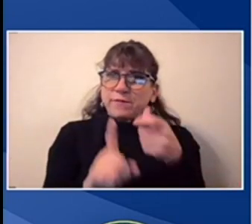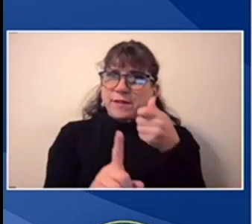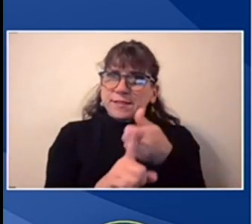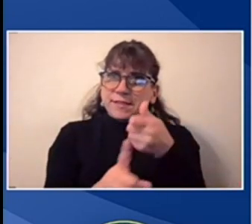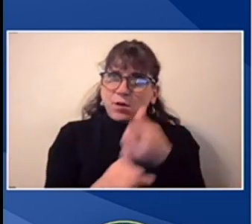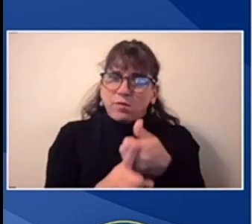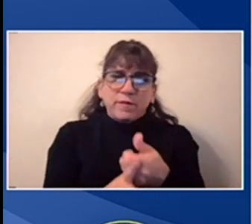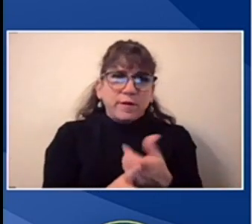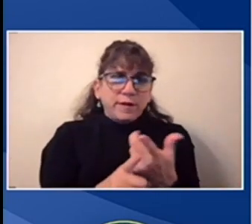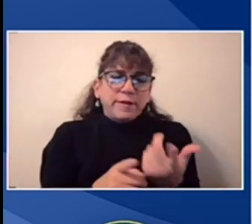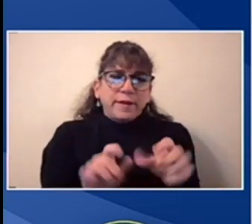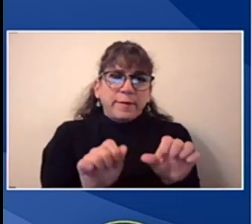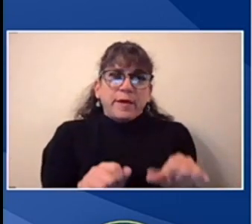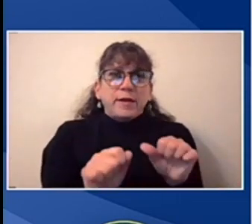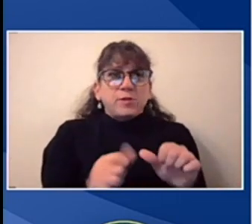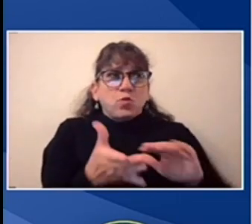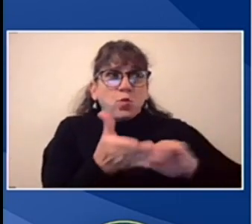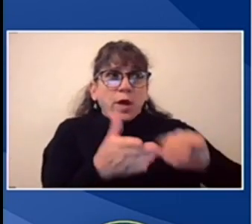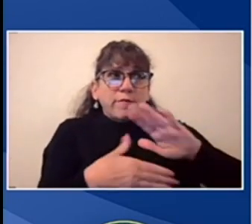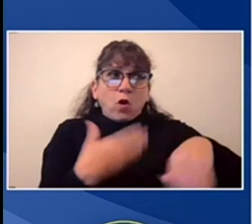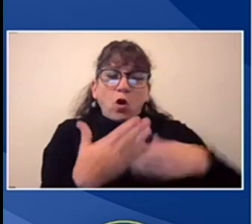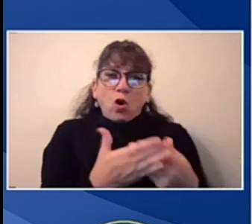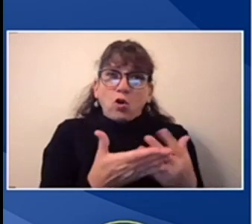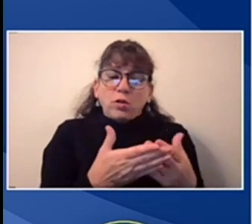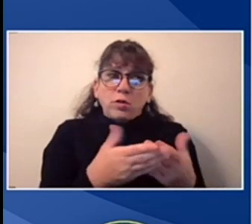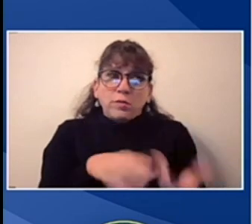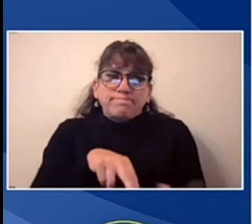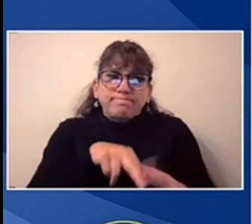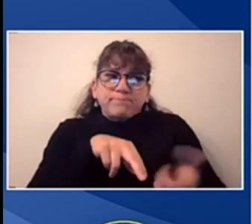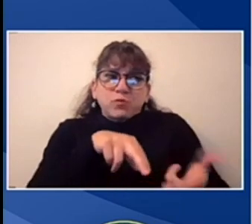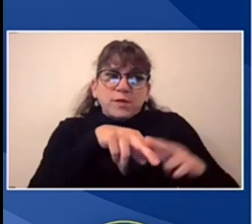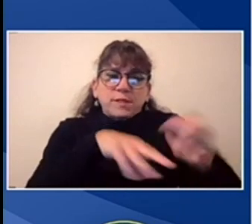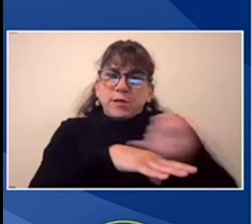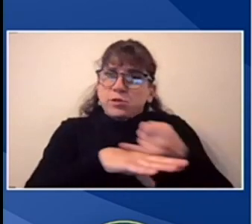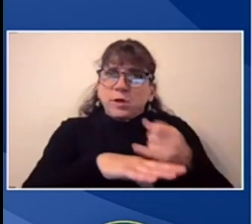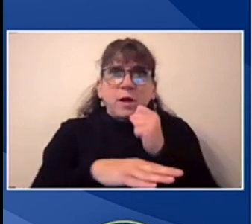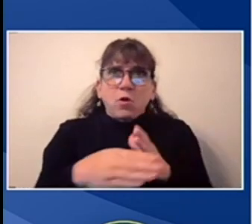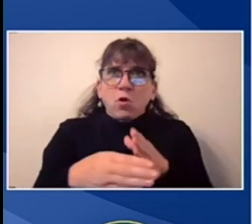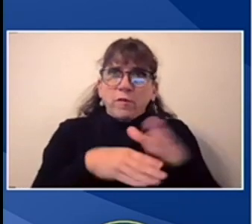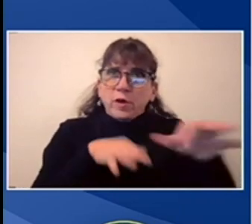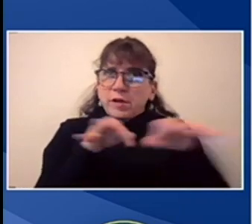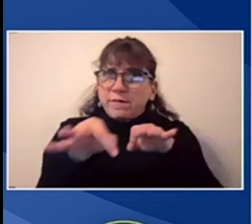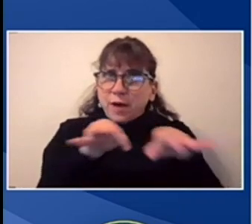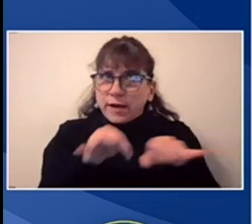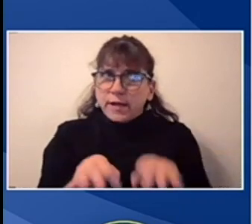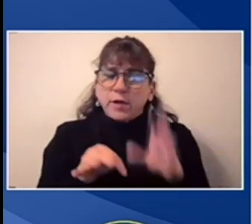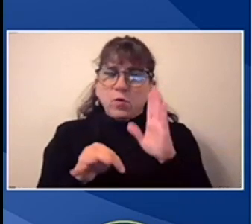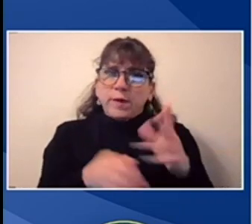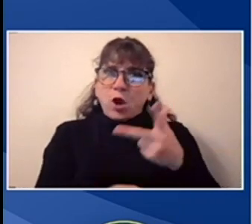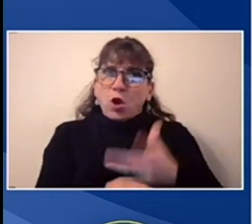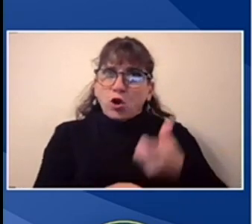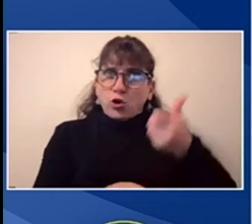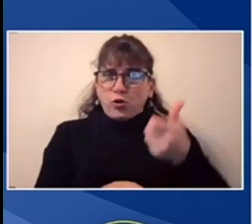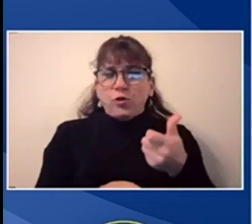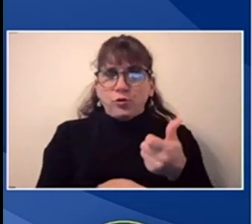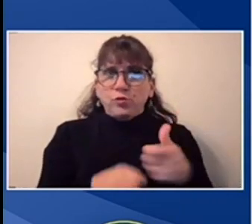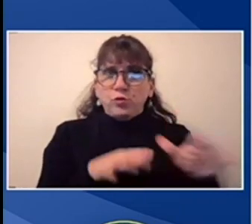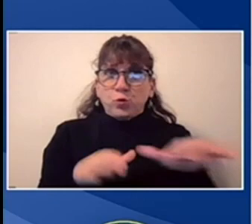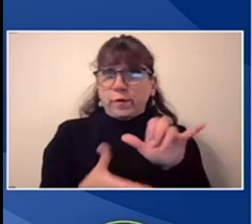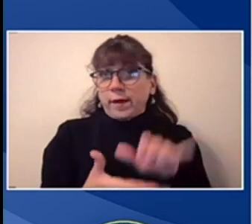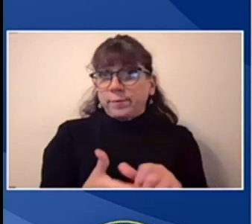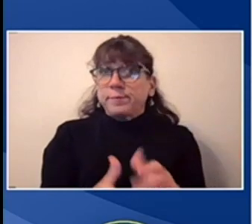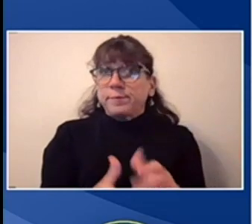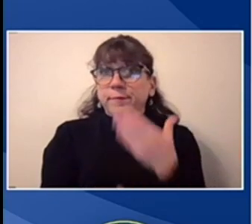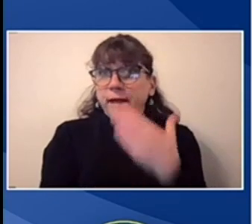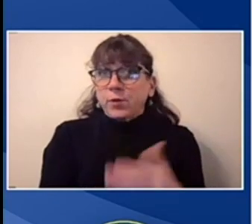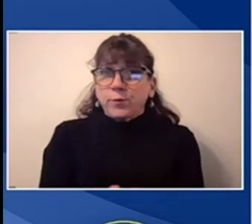accrued interest and not to over-define the section in a manner that will make it harder to do so. Thank